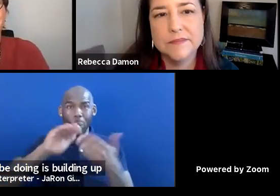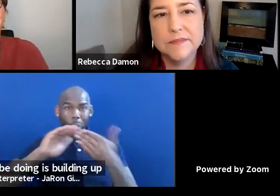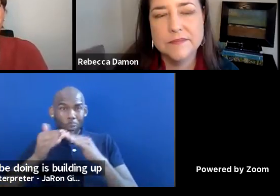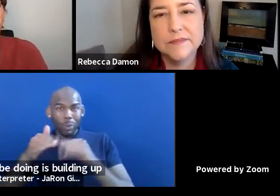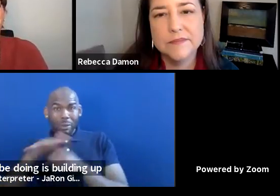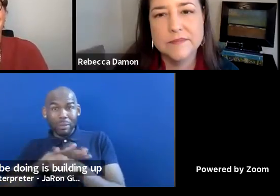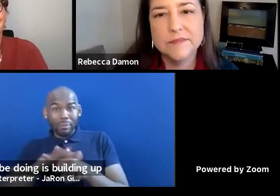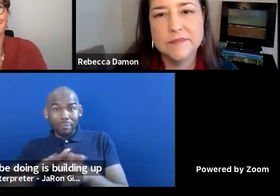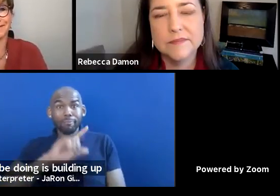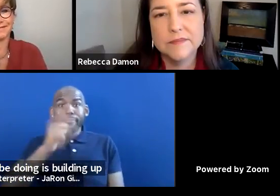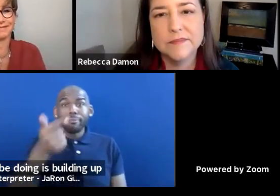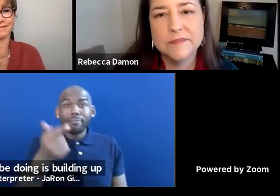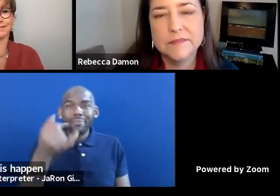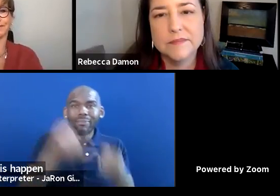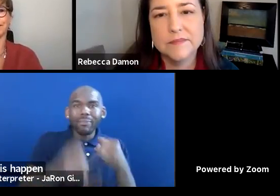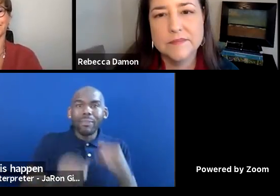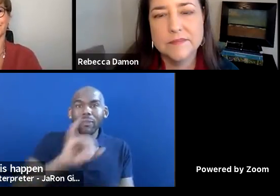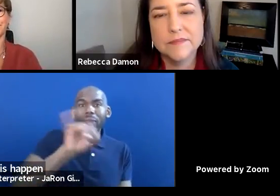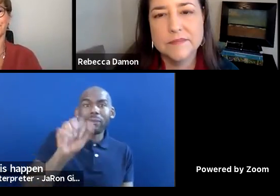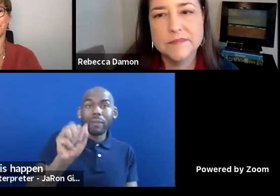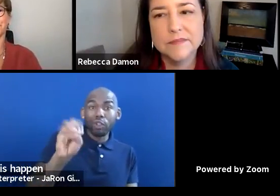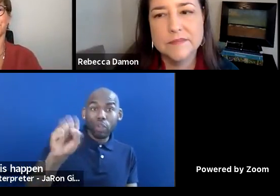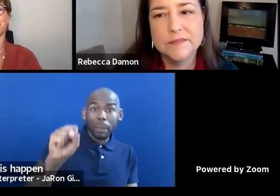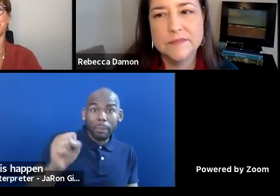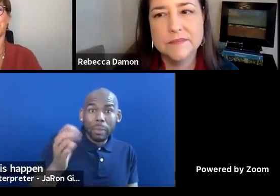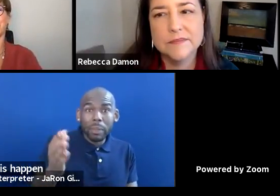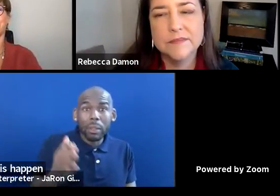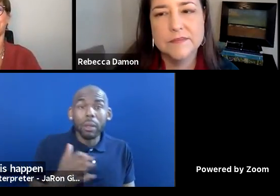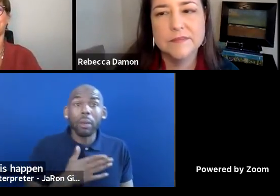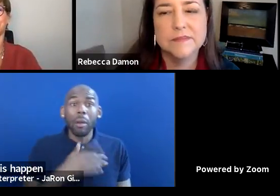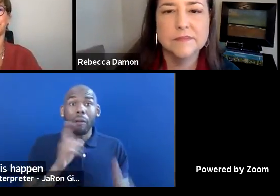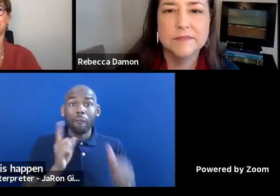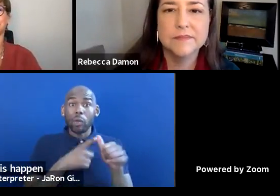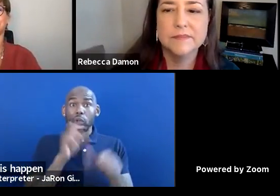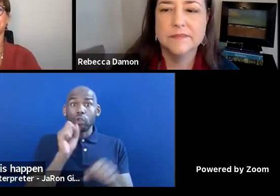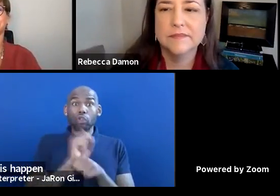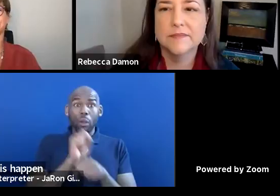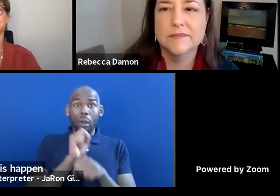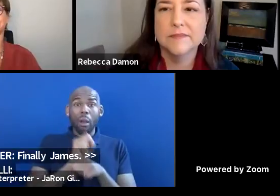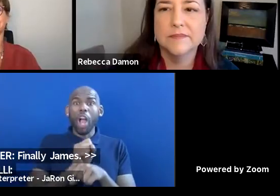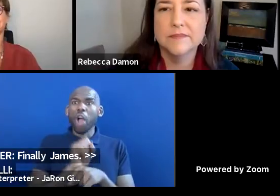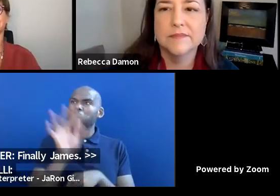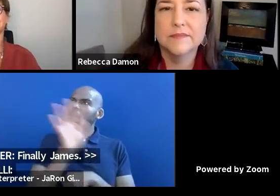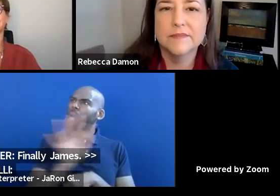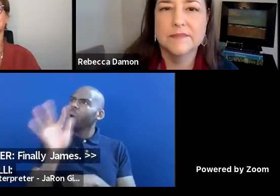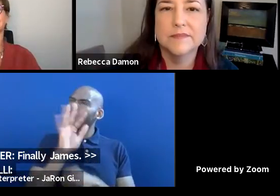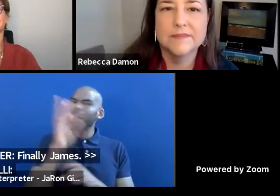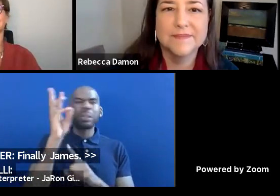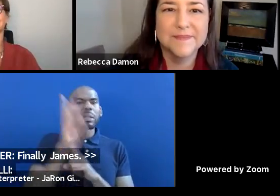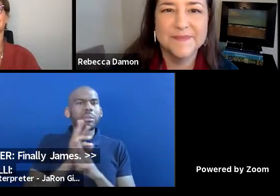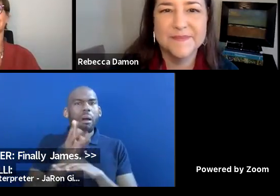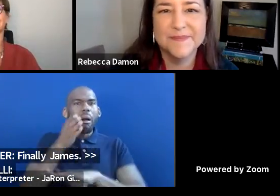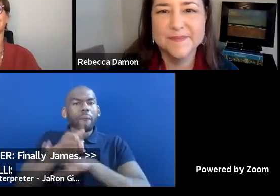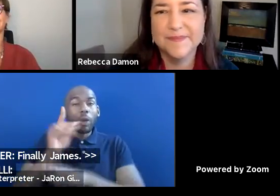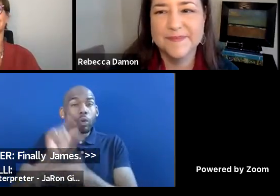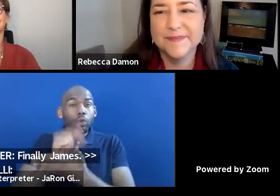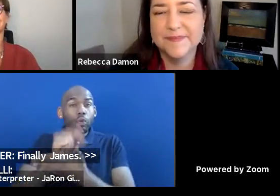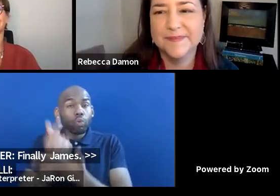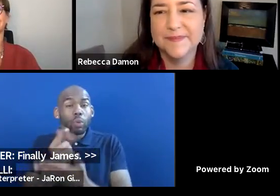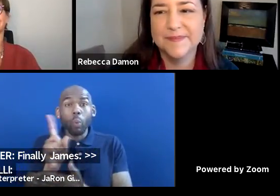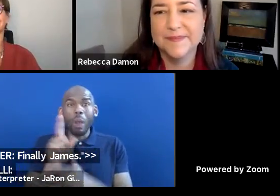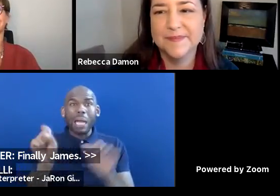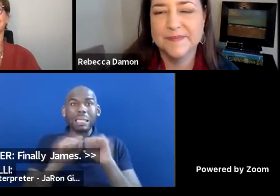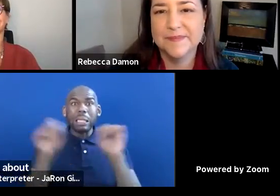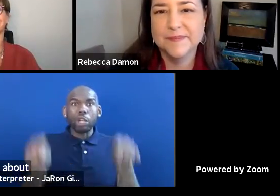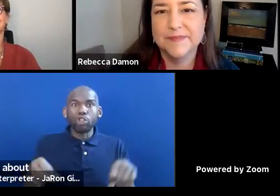James. The first job I got, it was about 6 months after graduation, and it was at a station that